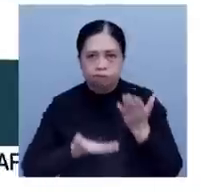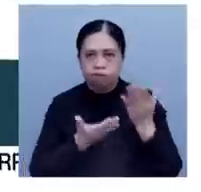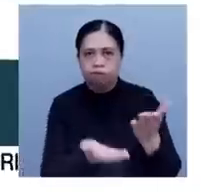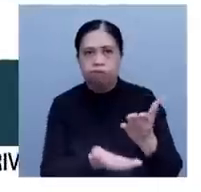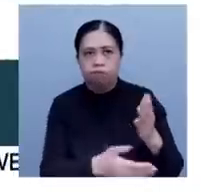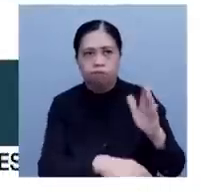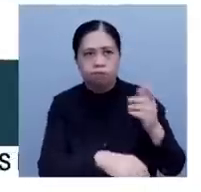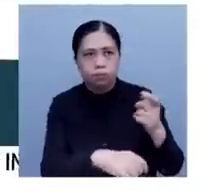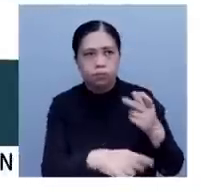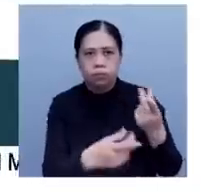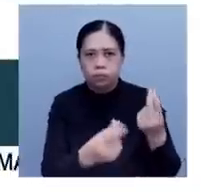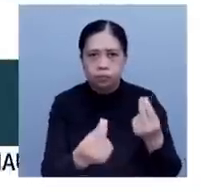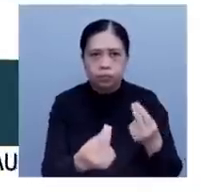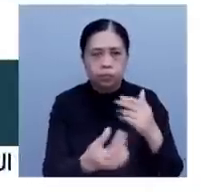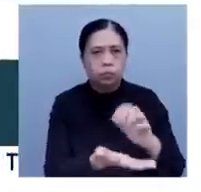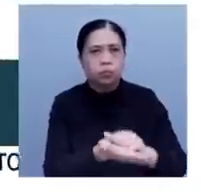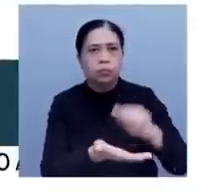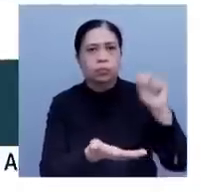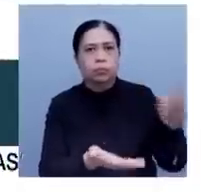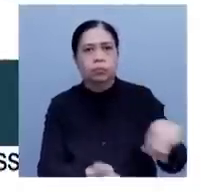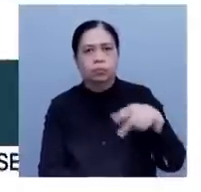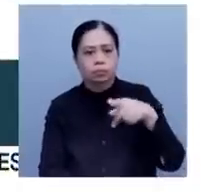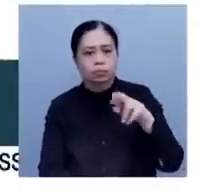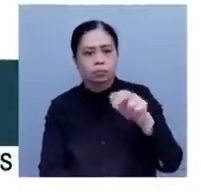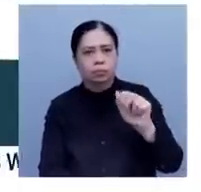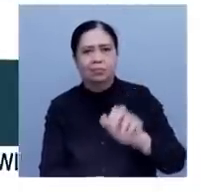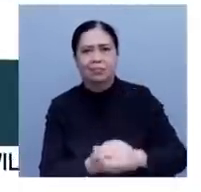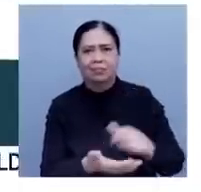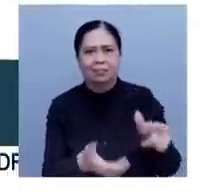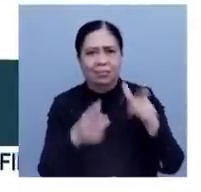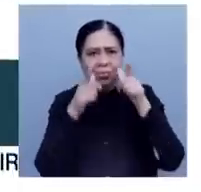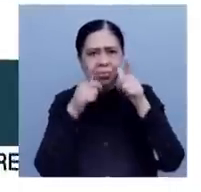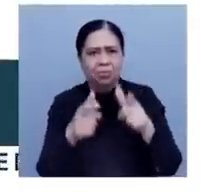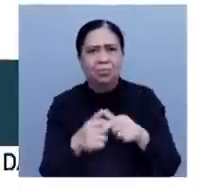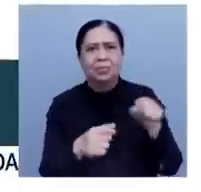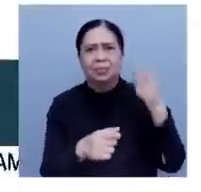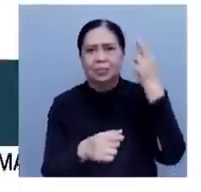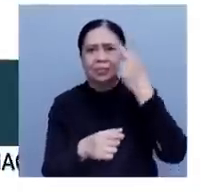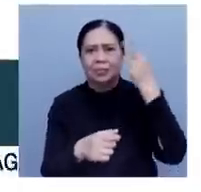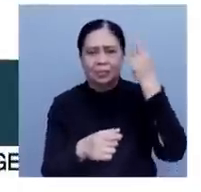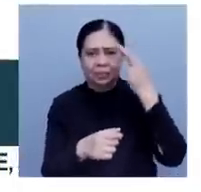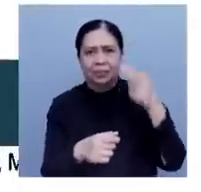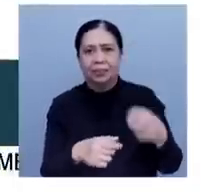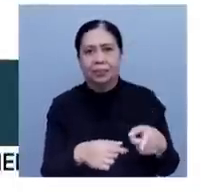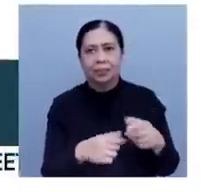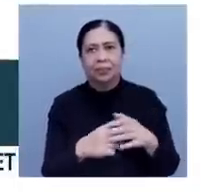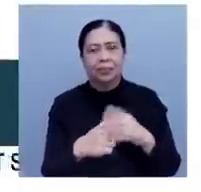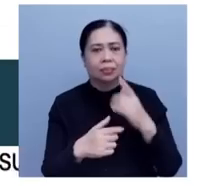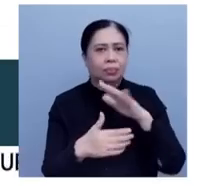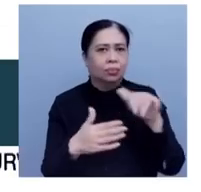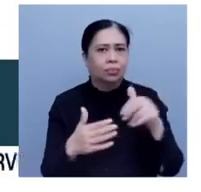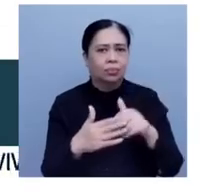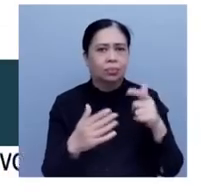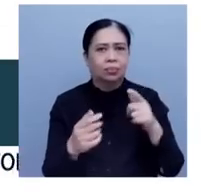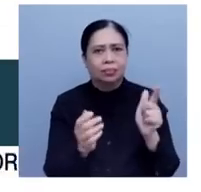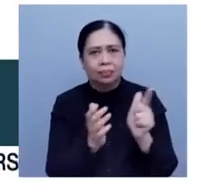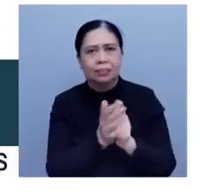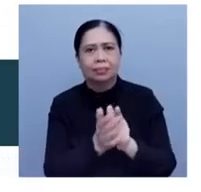an immediate measure to abolish this office, which seems to be the cause and the main reason for all of this